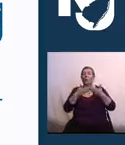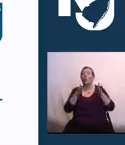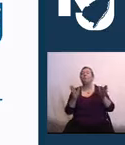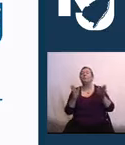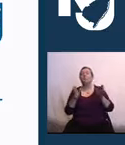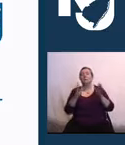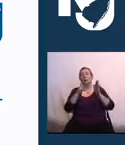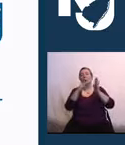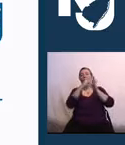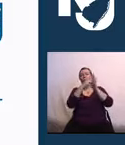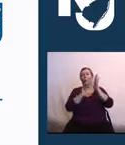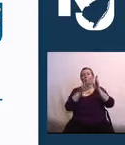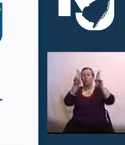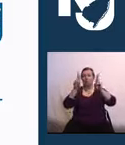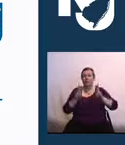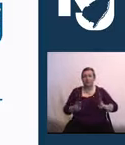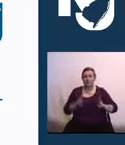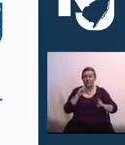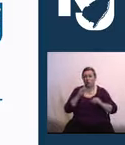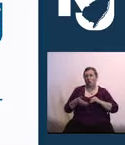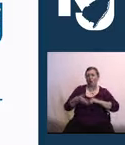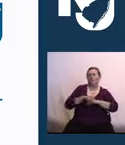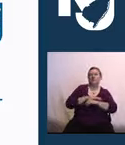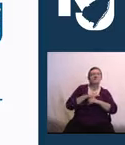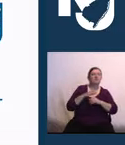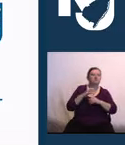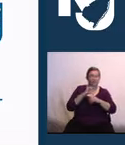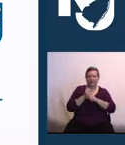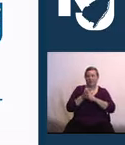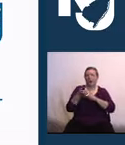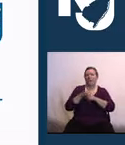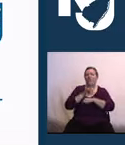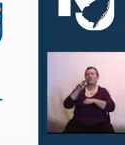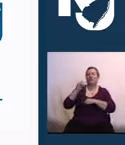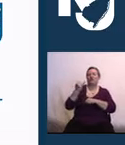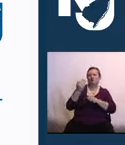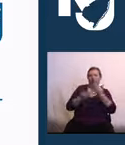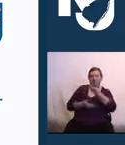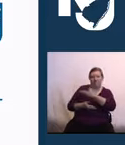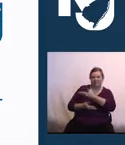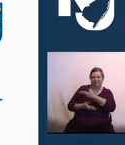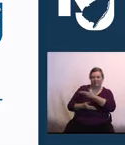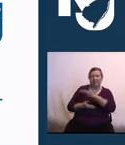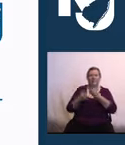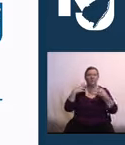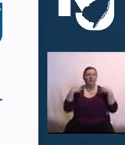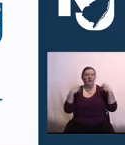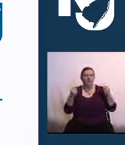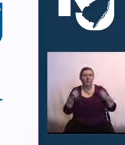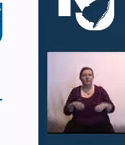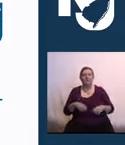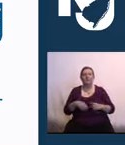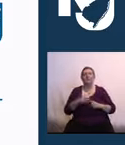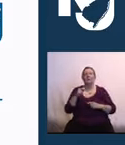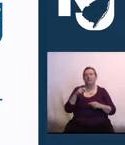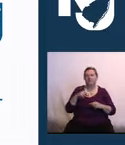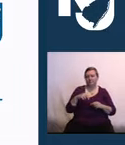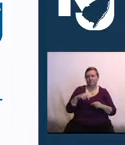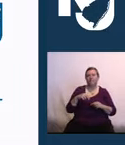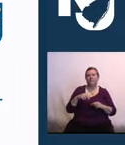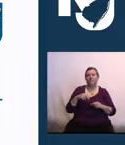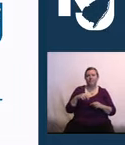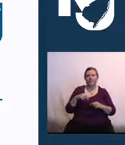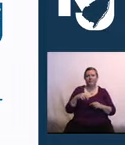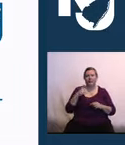Covered NJ, our healthcare marketplace established through the Federal Affordable Care Act. Individuals and